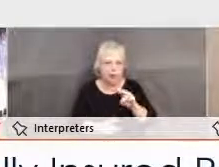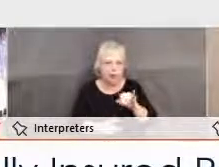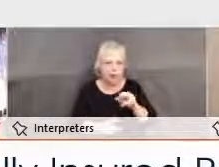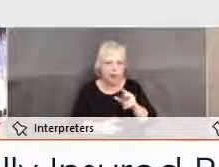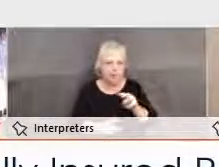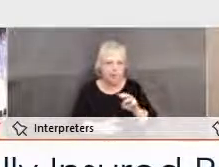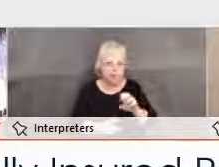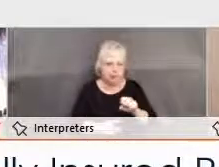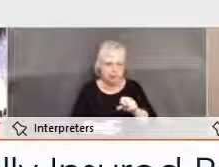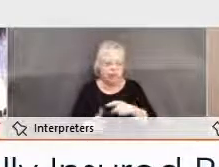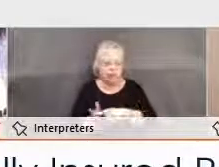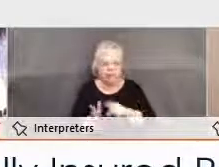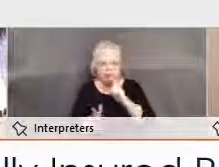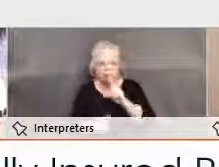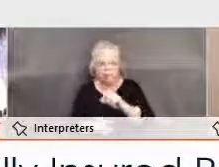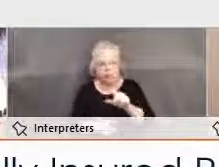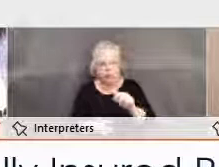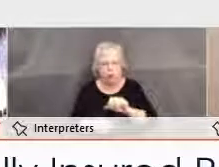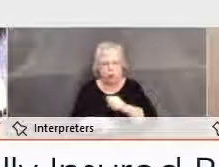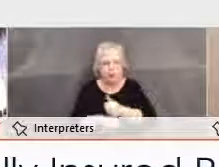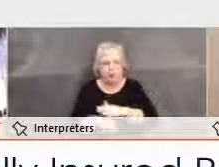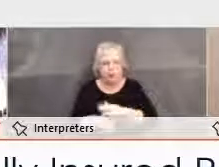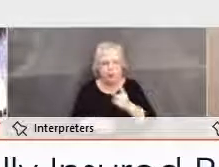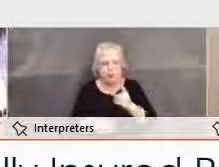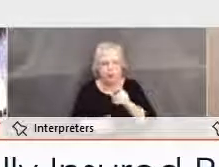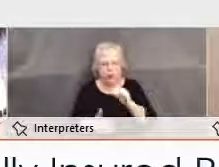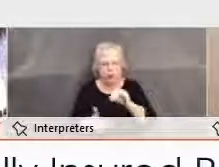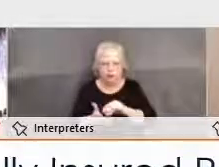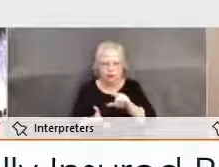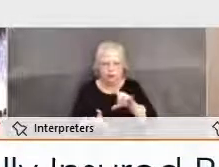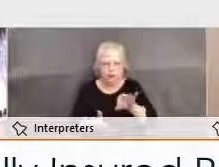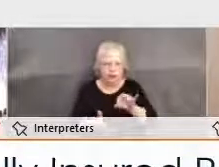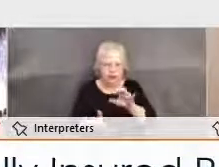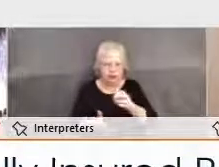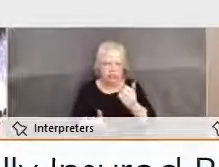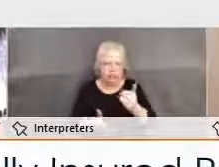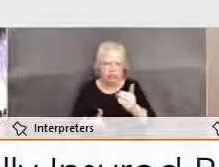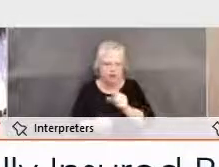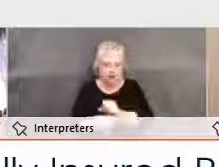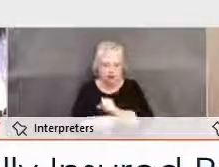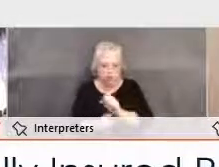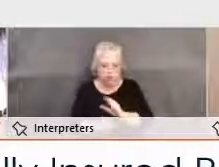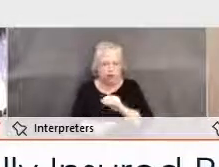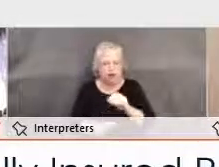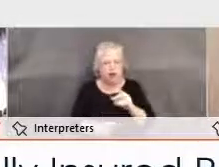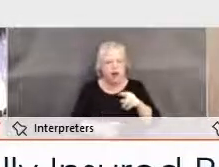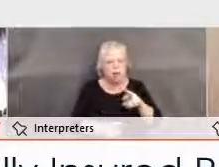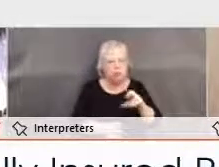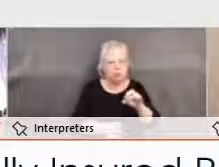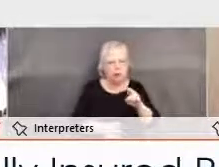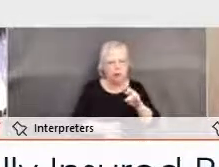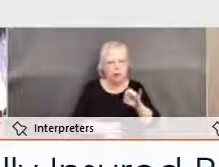2020 based on 1,950 employees and premiums per employee per year